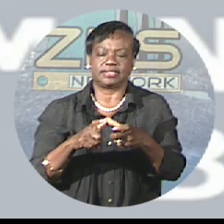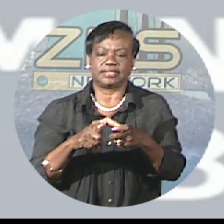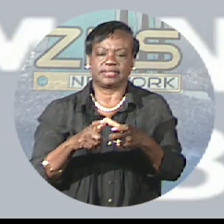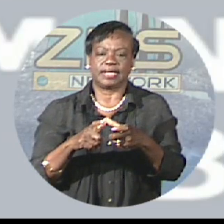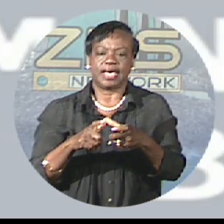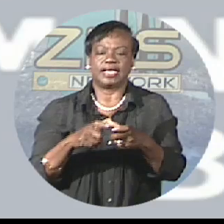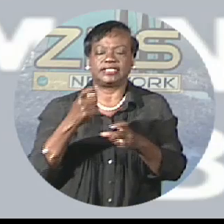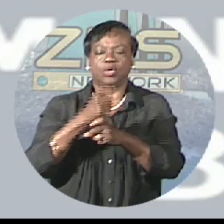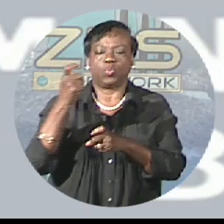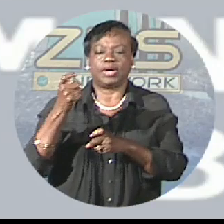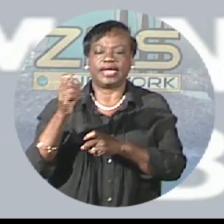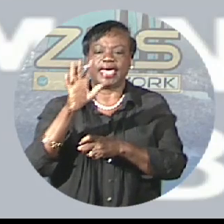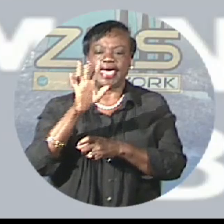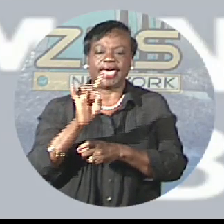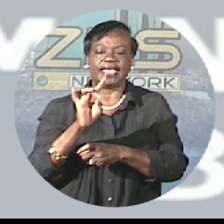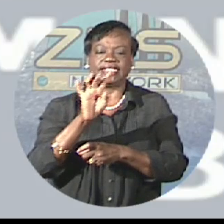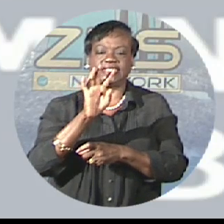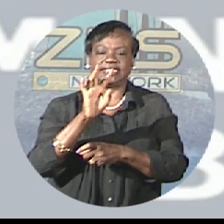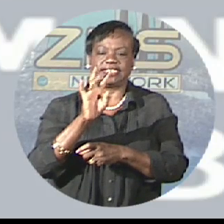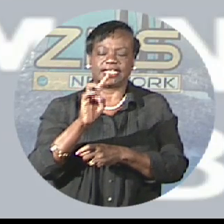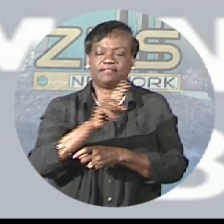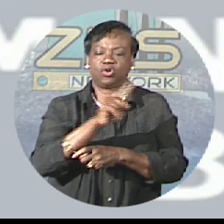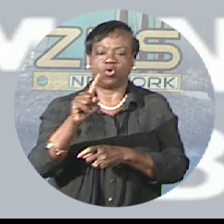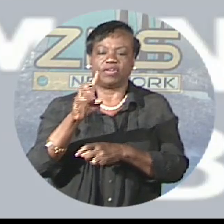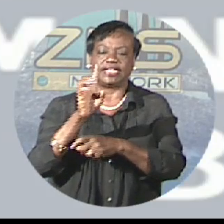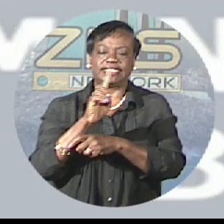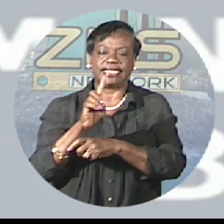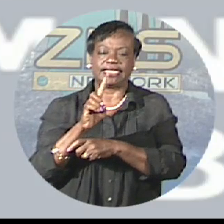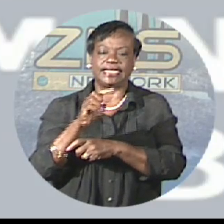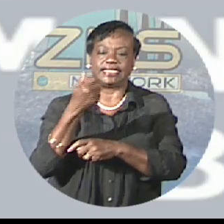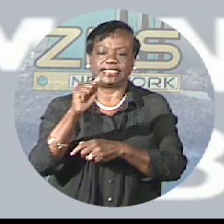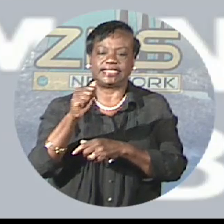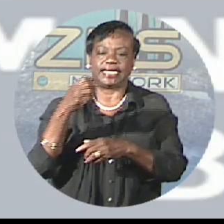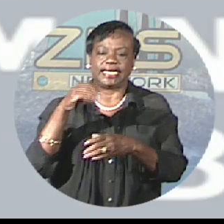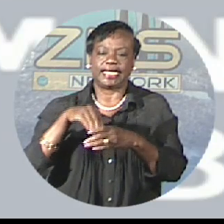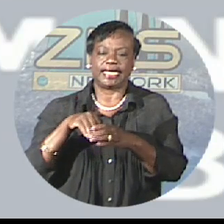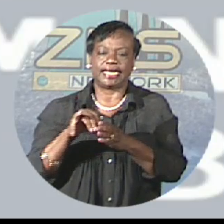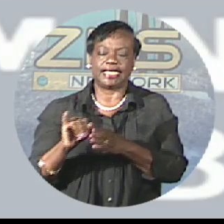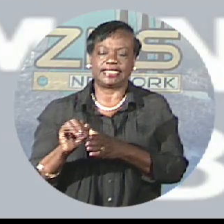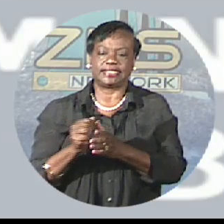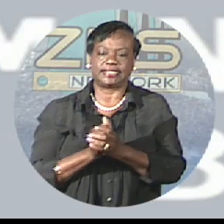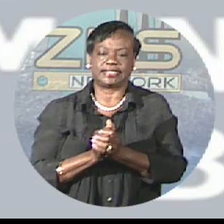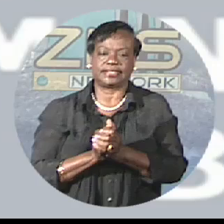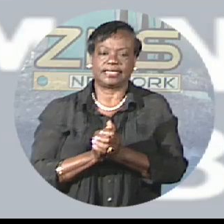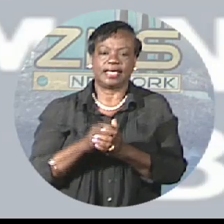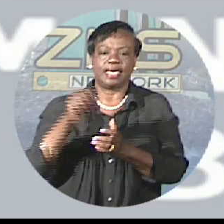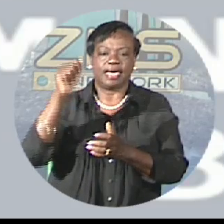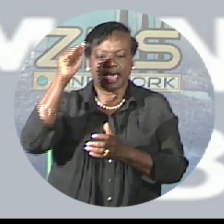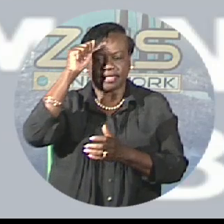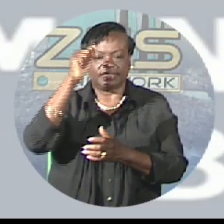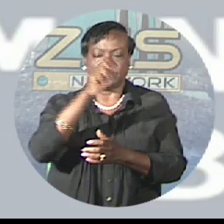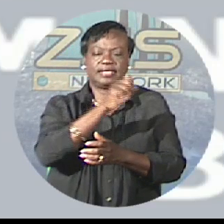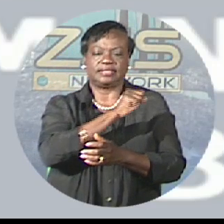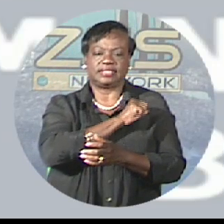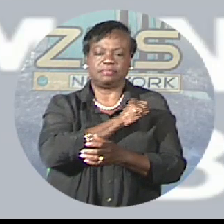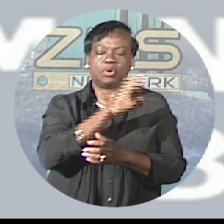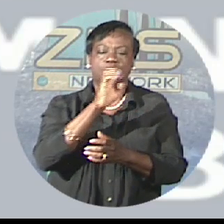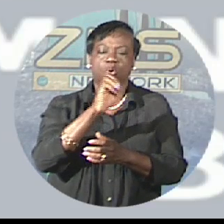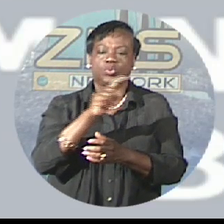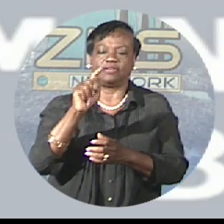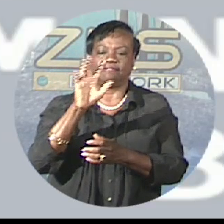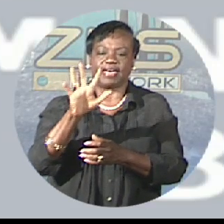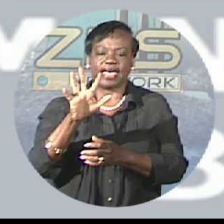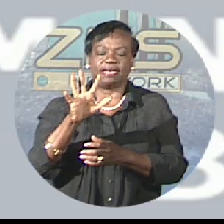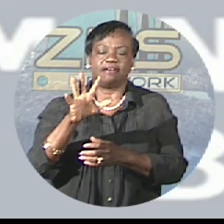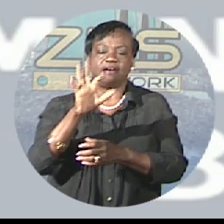won 8-7 over Dayton in 10 innings. Anthony Seymour, meantime, 0 for 5 for Florida in an